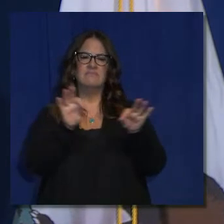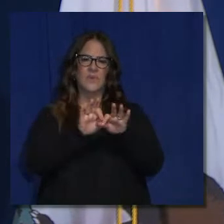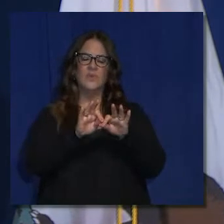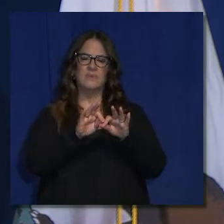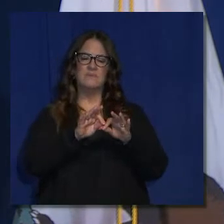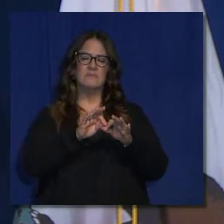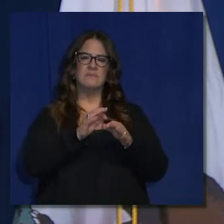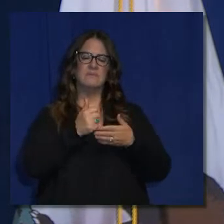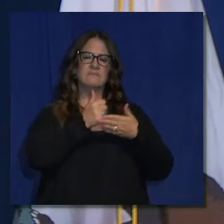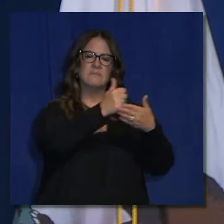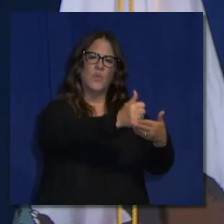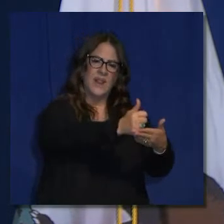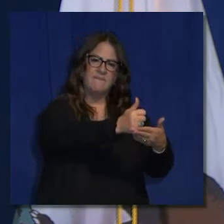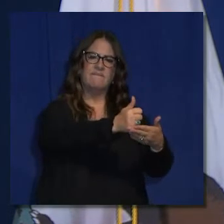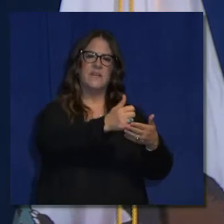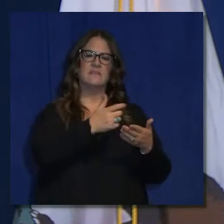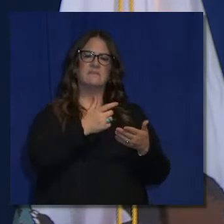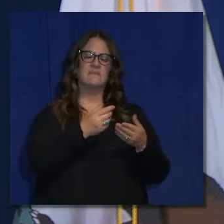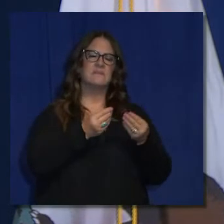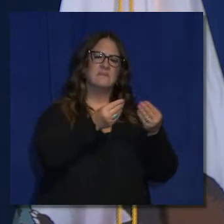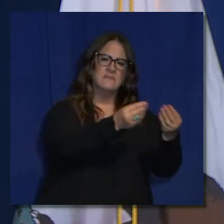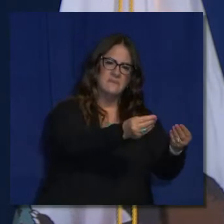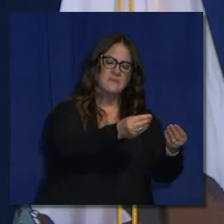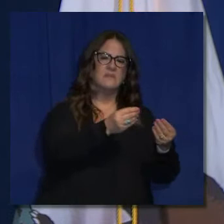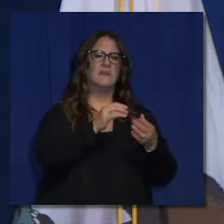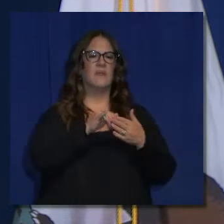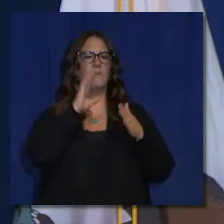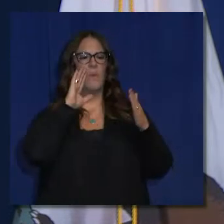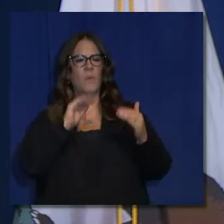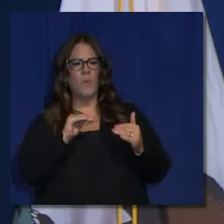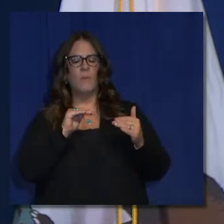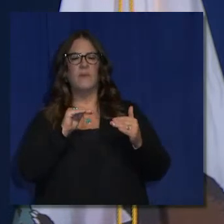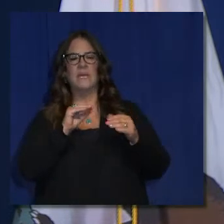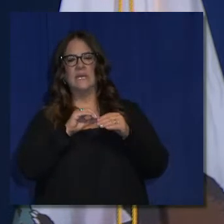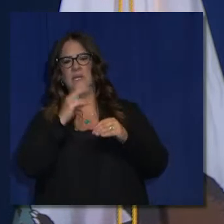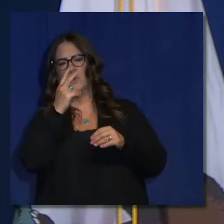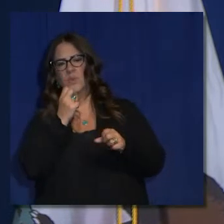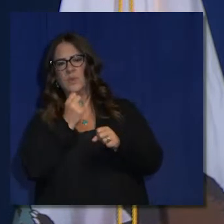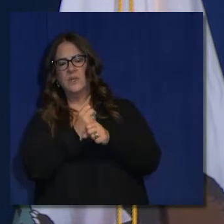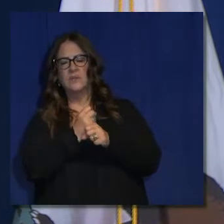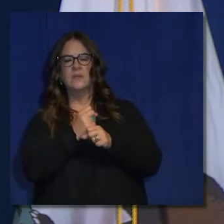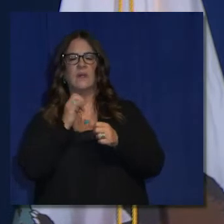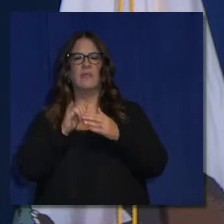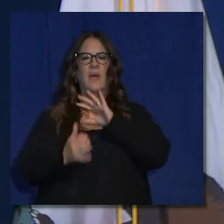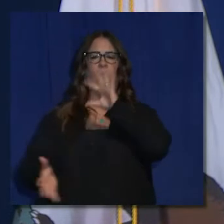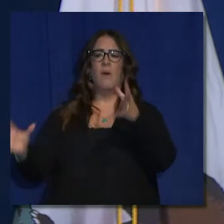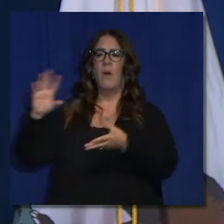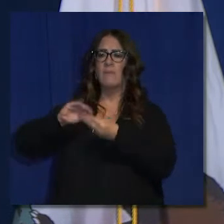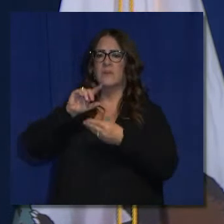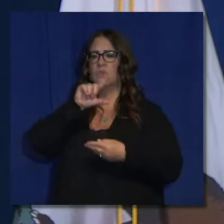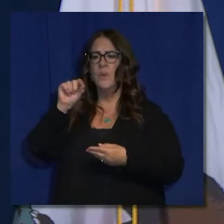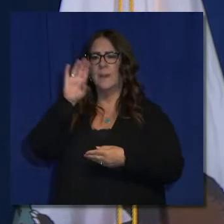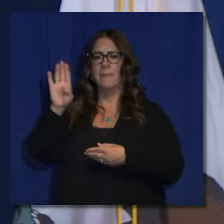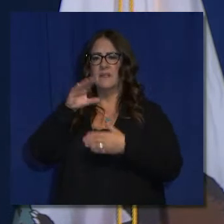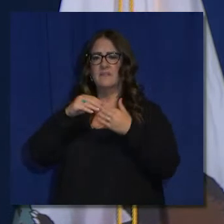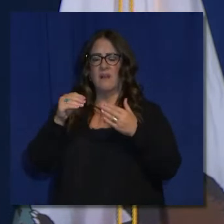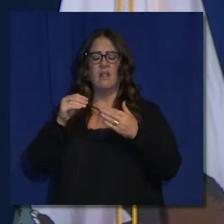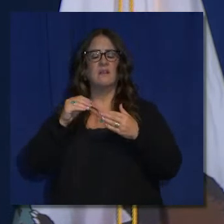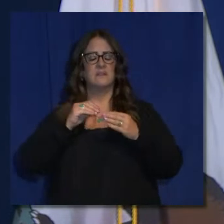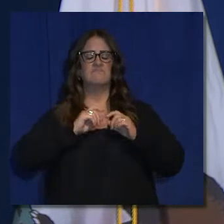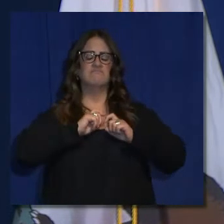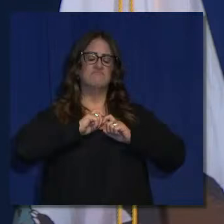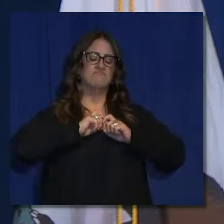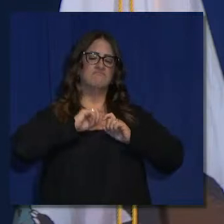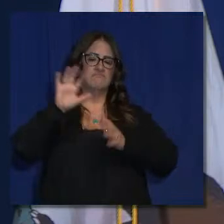And we're hoping that over a 2-year period, that relief will be in excess of $20 billion. This is the biggest relief package